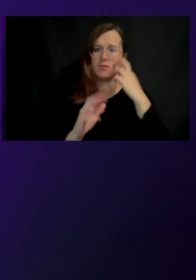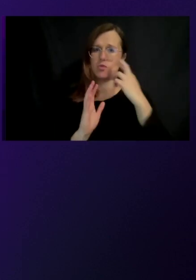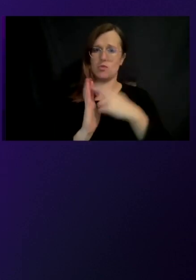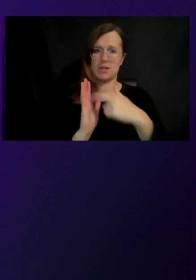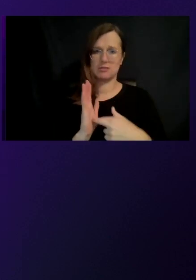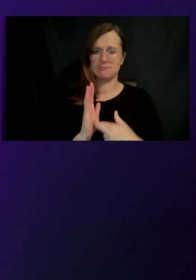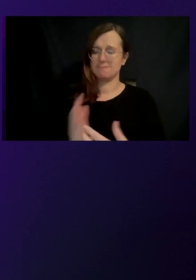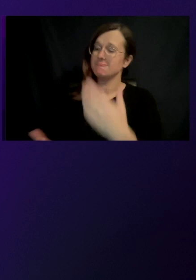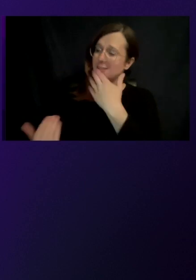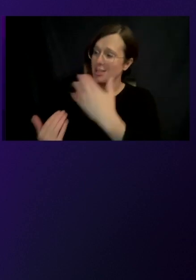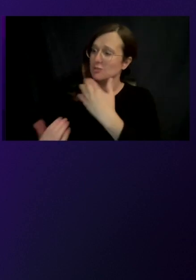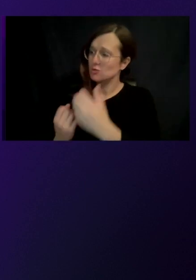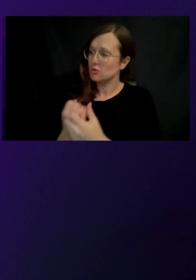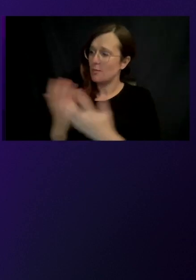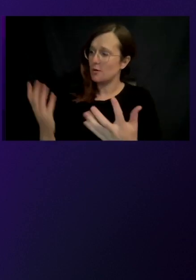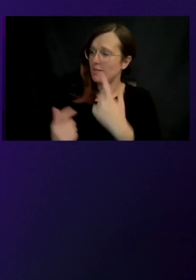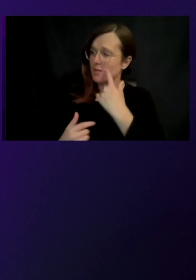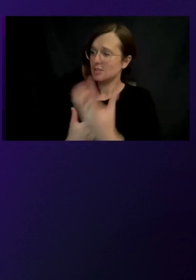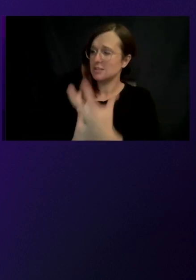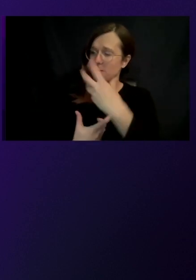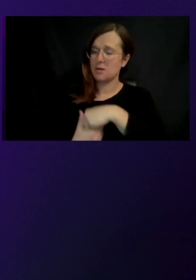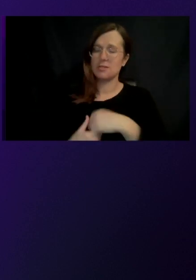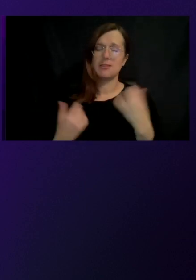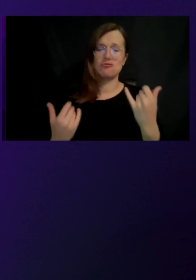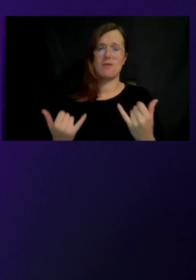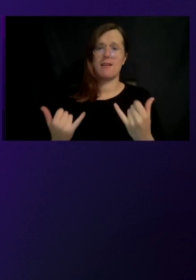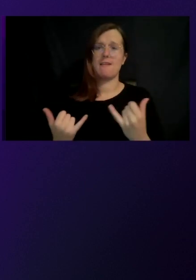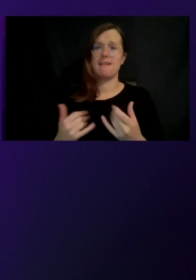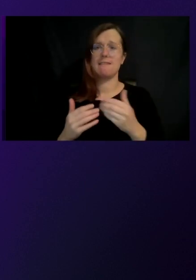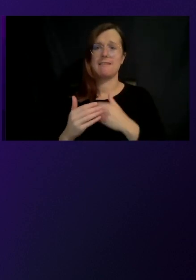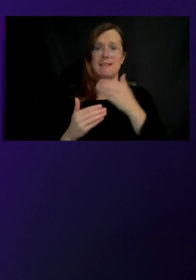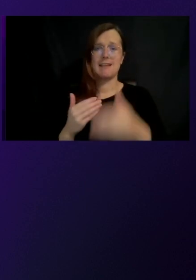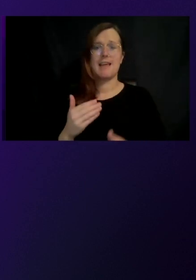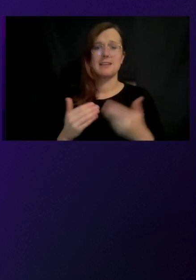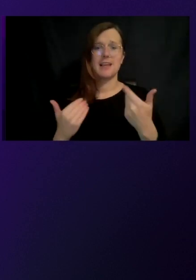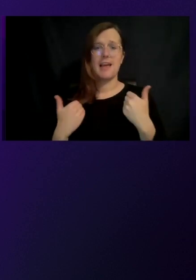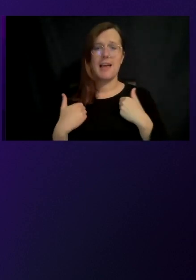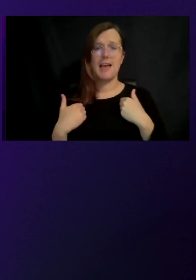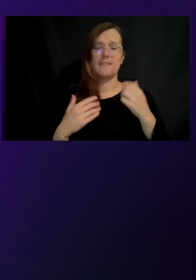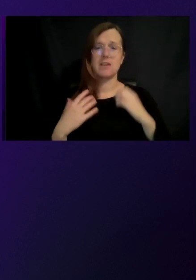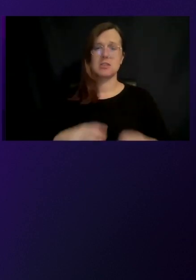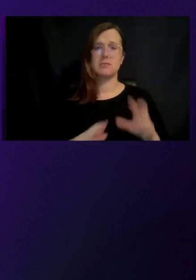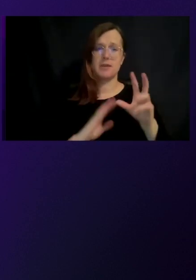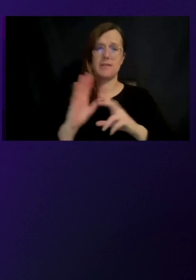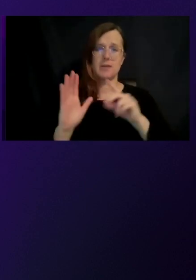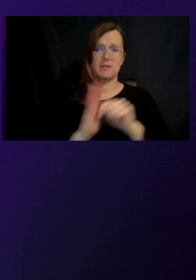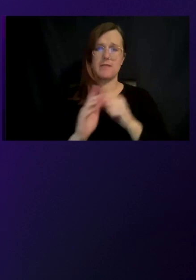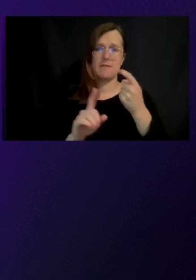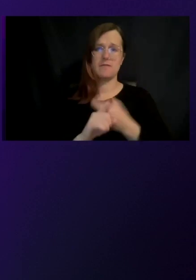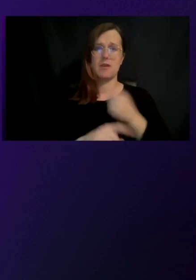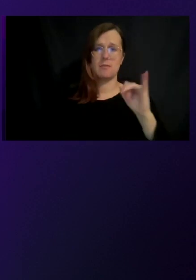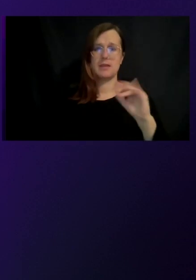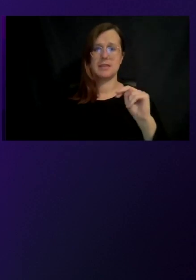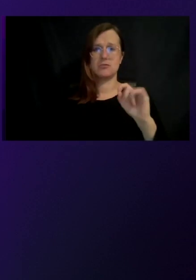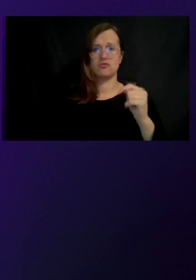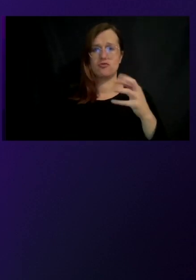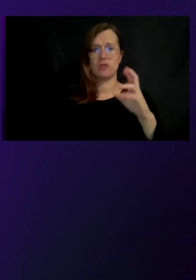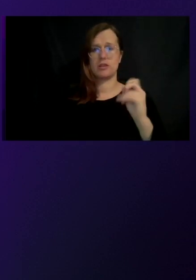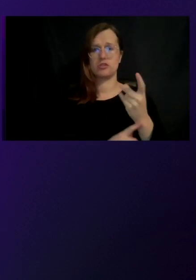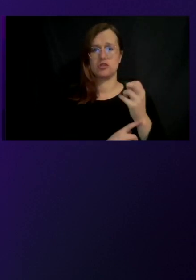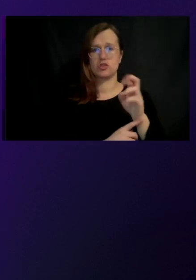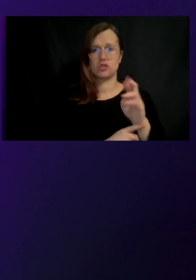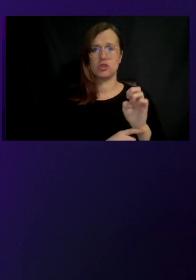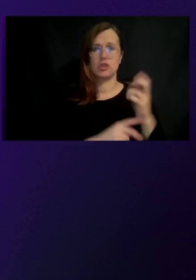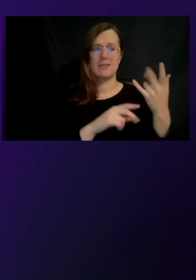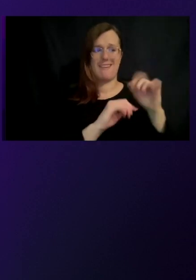much for your participation today. Next up, we have a customer video from Instructure that talks about their usage of Graviton and